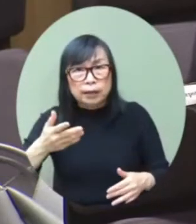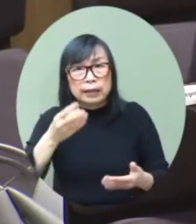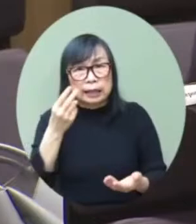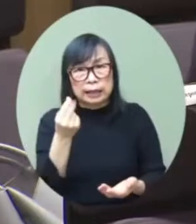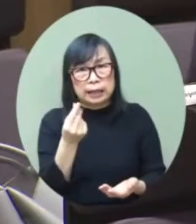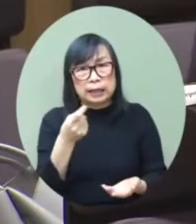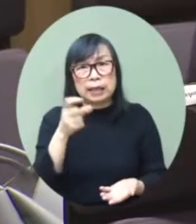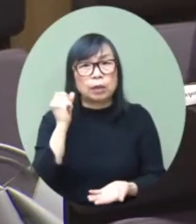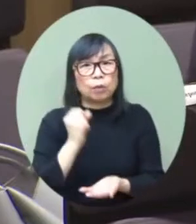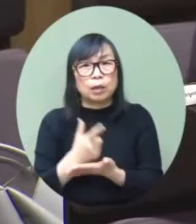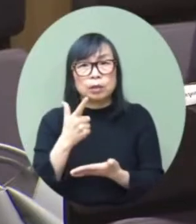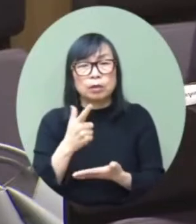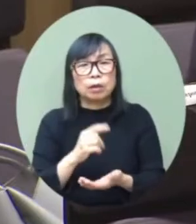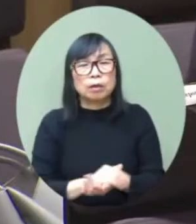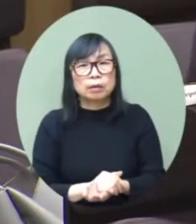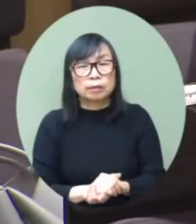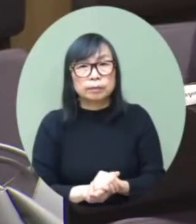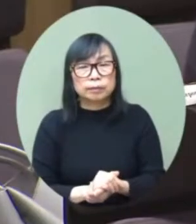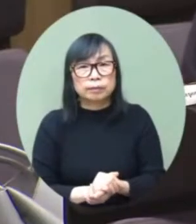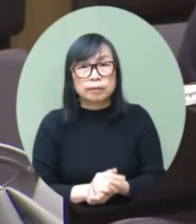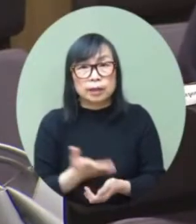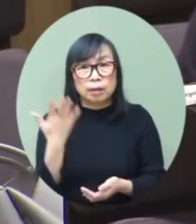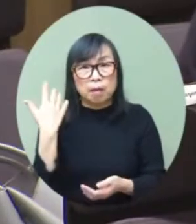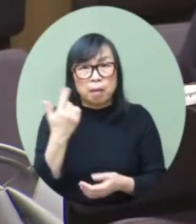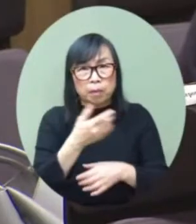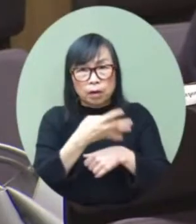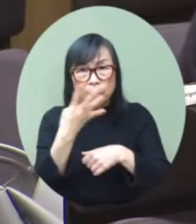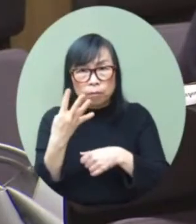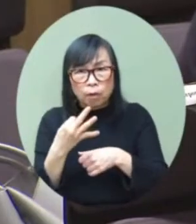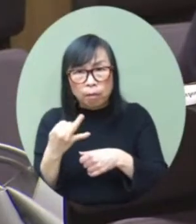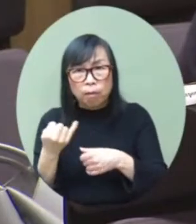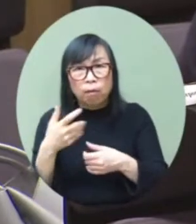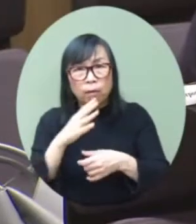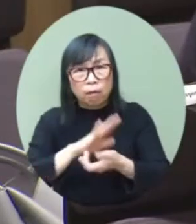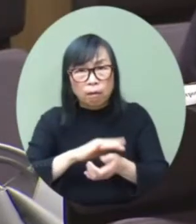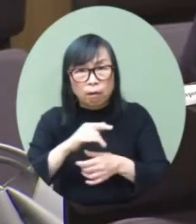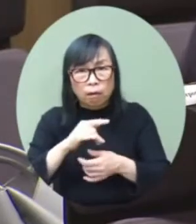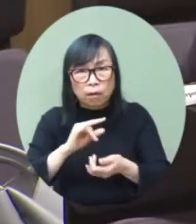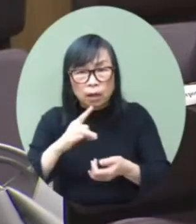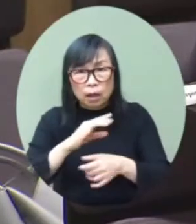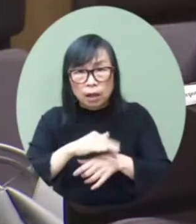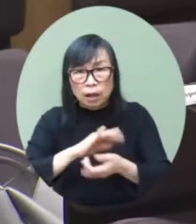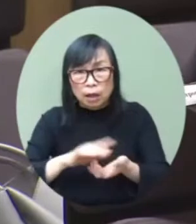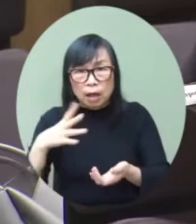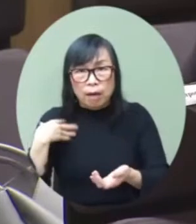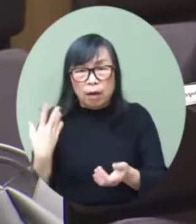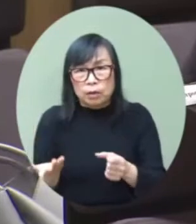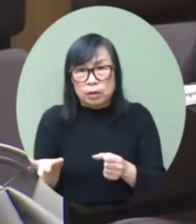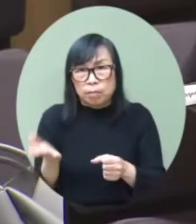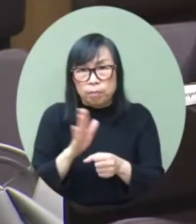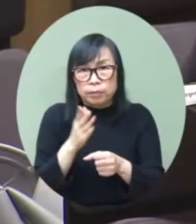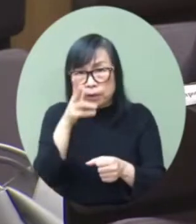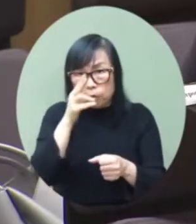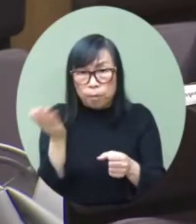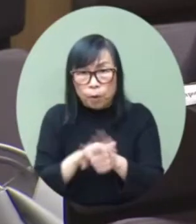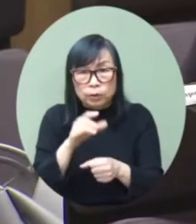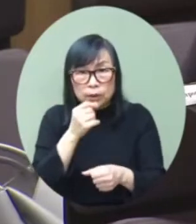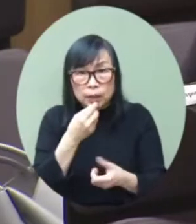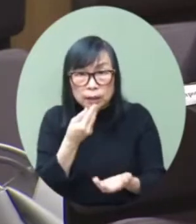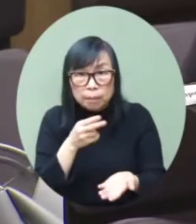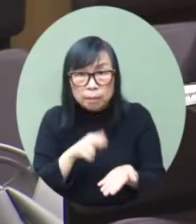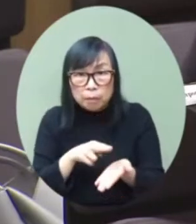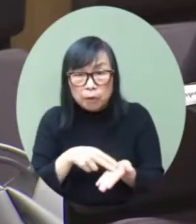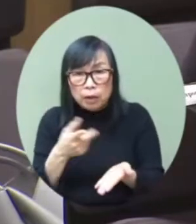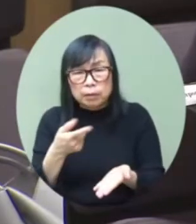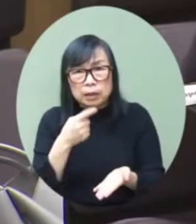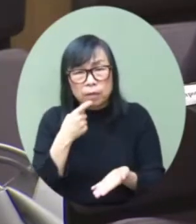quarantine, and however, some complaint about the high prices. During the previous wave, the government claimed that you're offering subsidy for occupancy